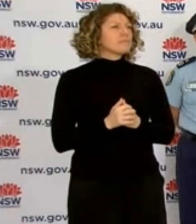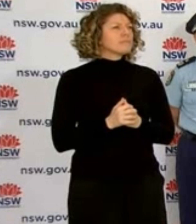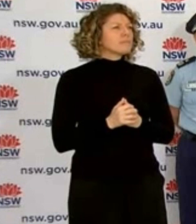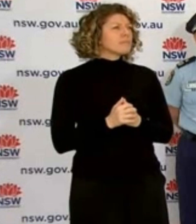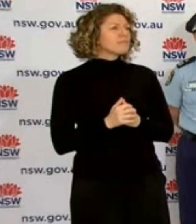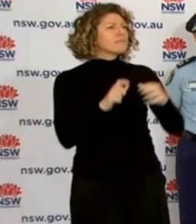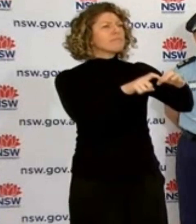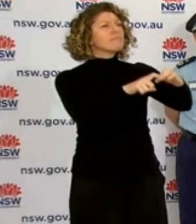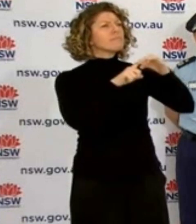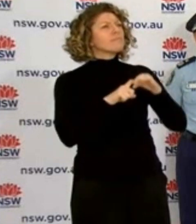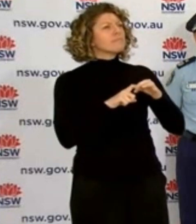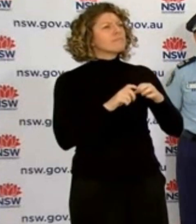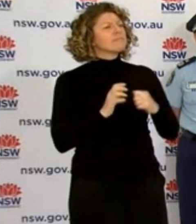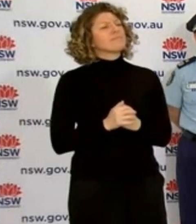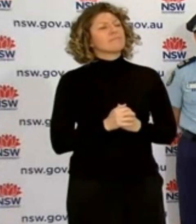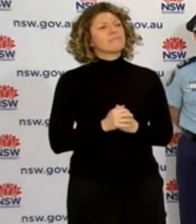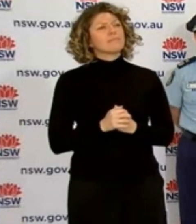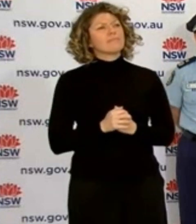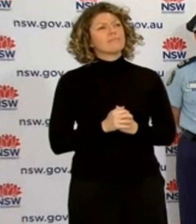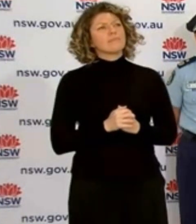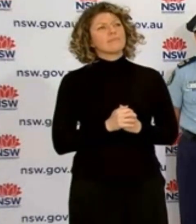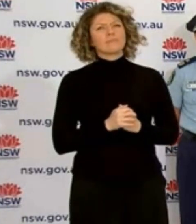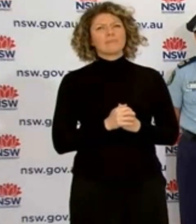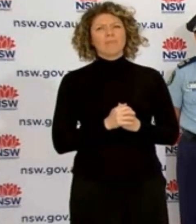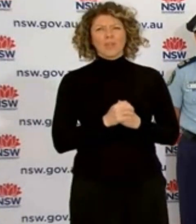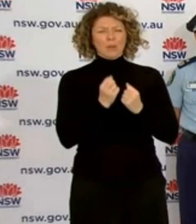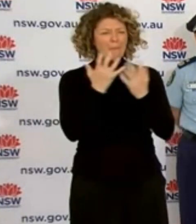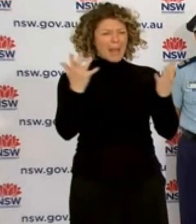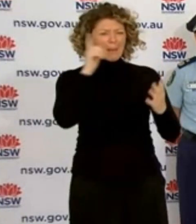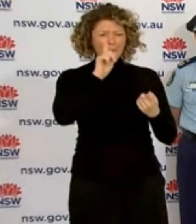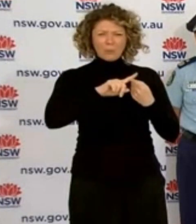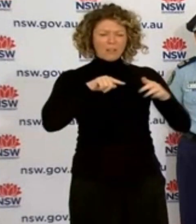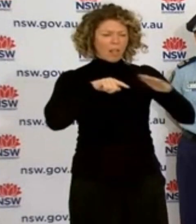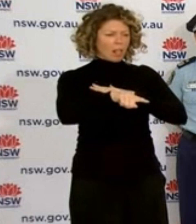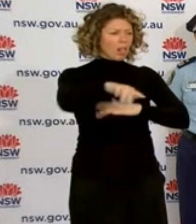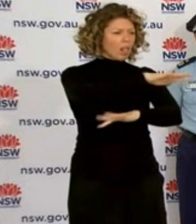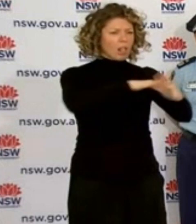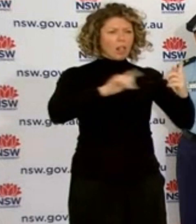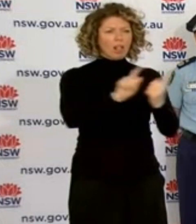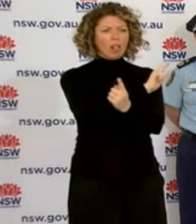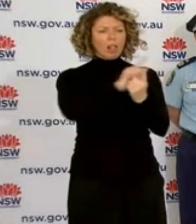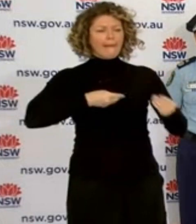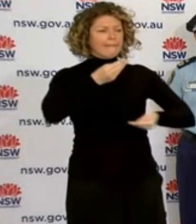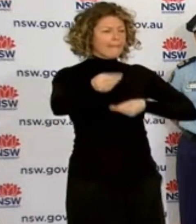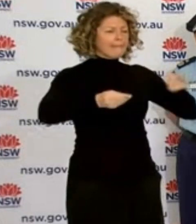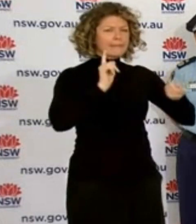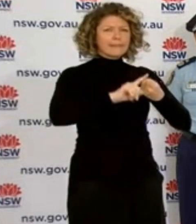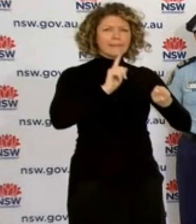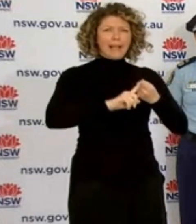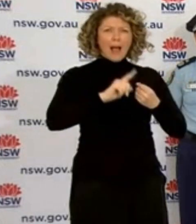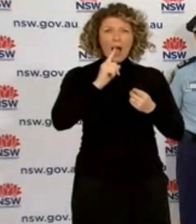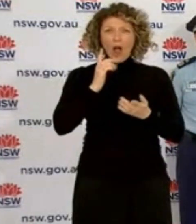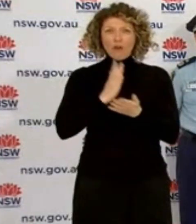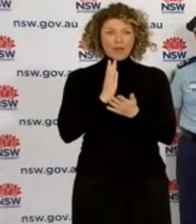Heaps of people out in the community, only 76 fully isolated. Can the case numbers come down if everyone